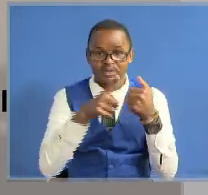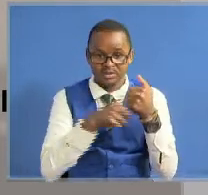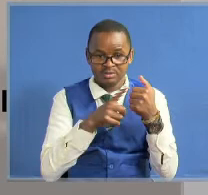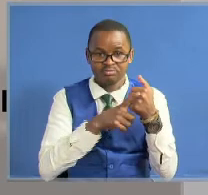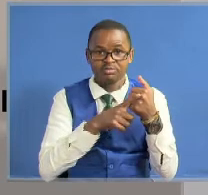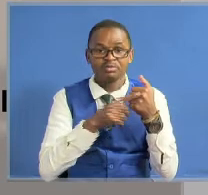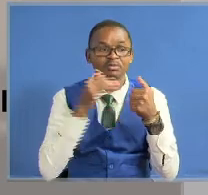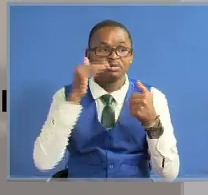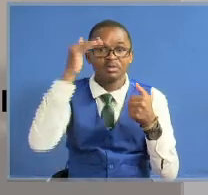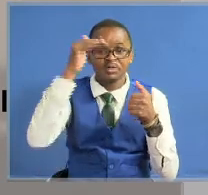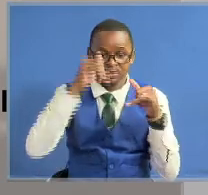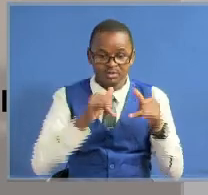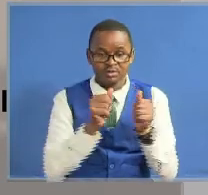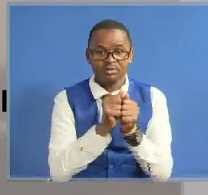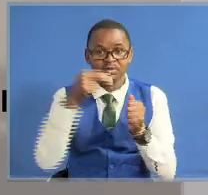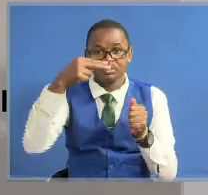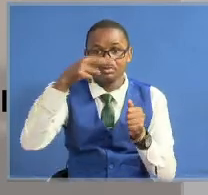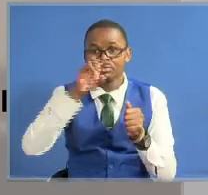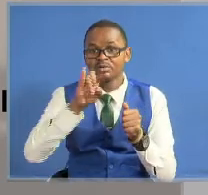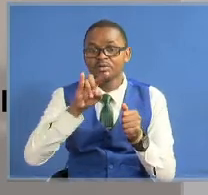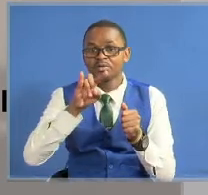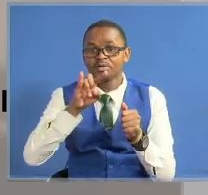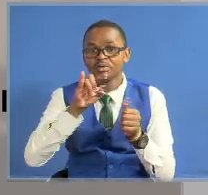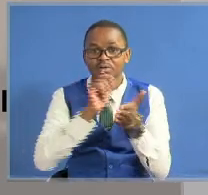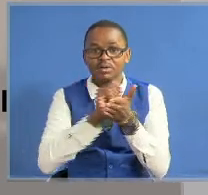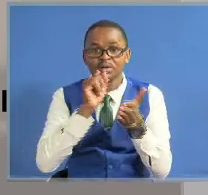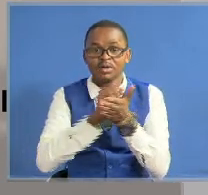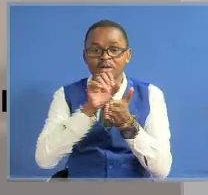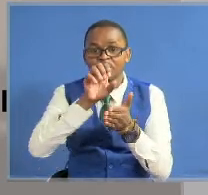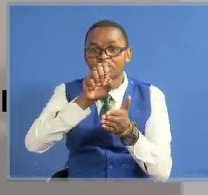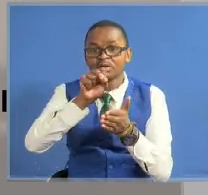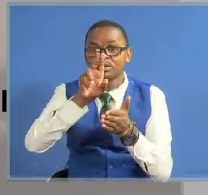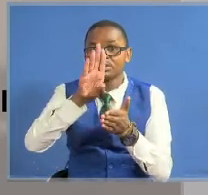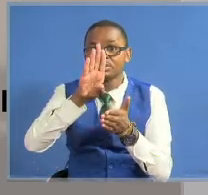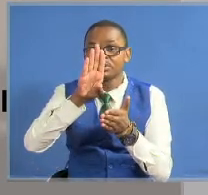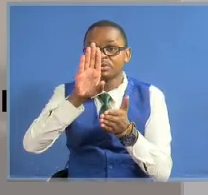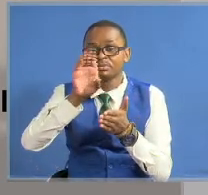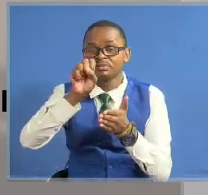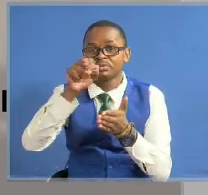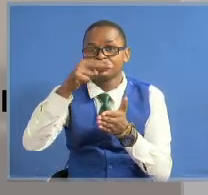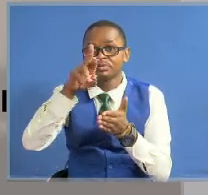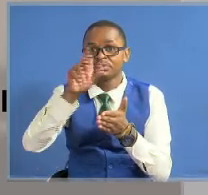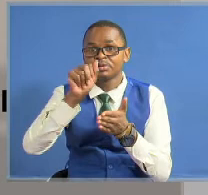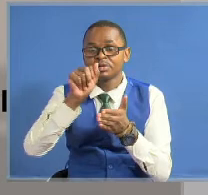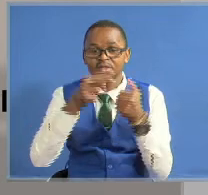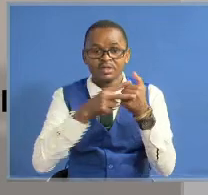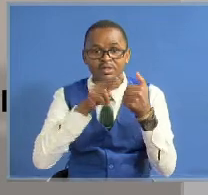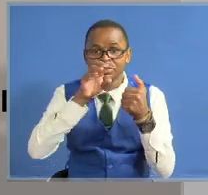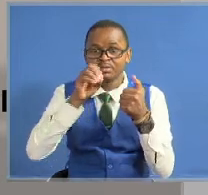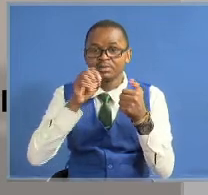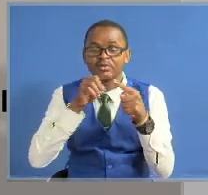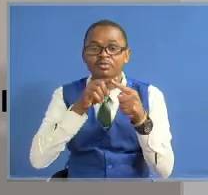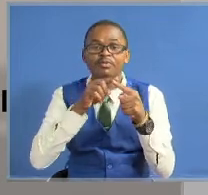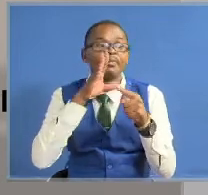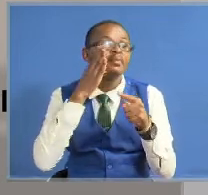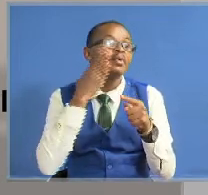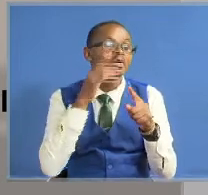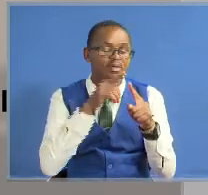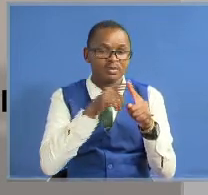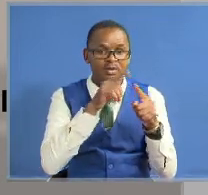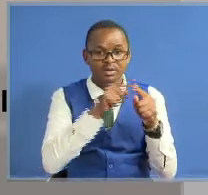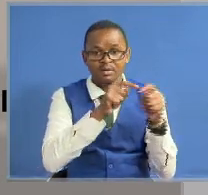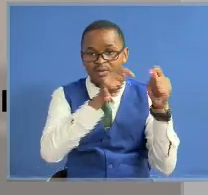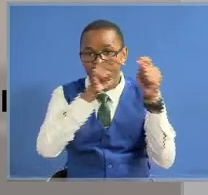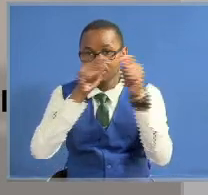million of the adolescents living with HIV are in sub-Saharan Africa. 70% got the virus through mother-to-child transmission,